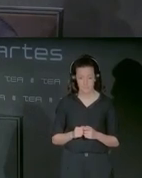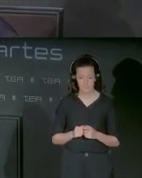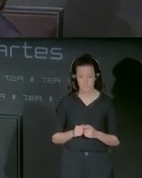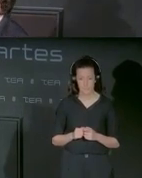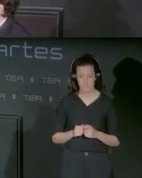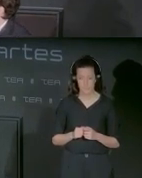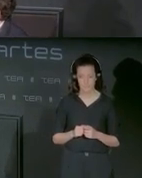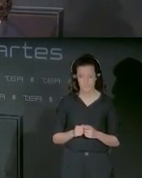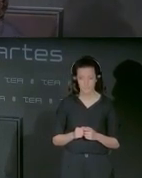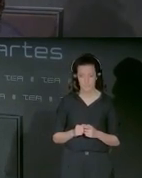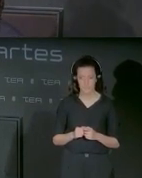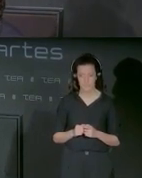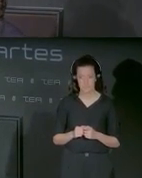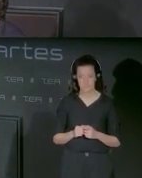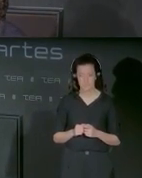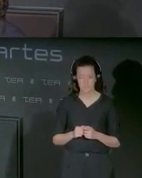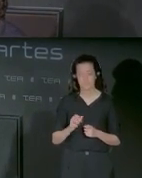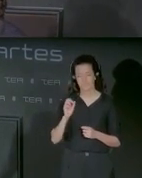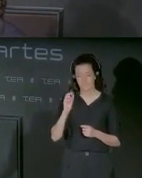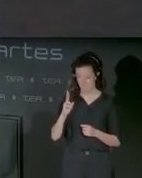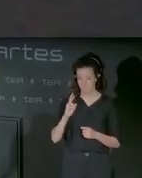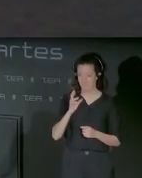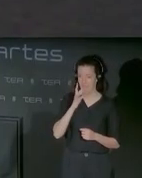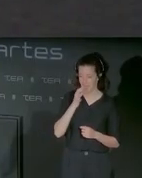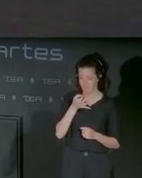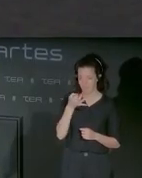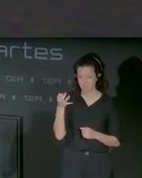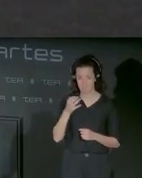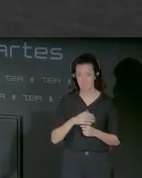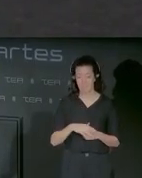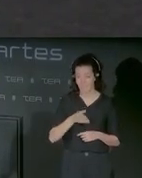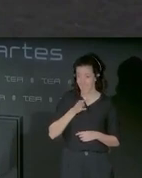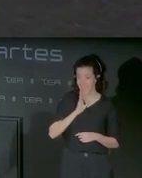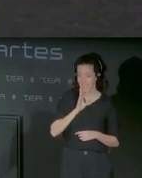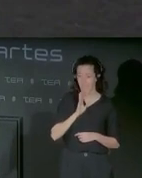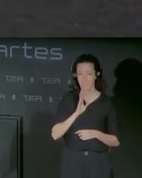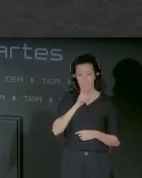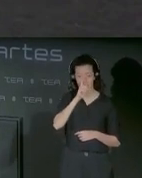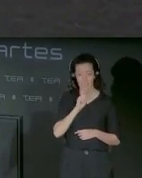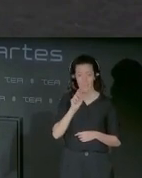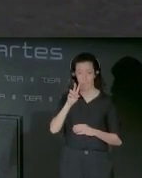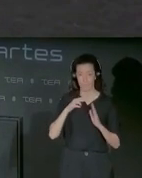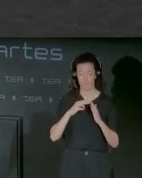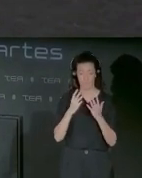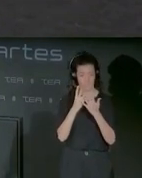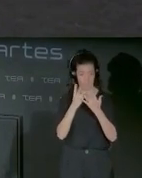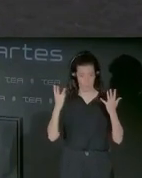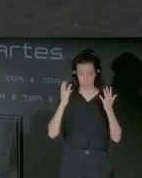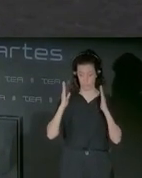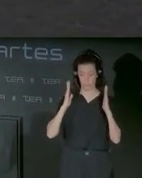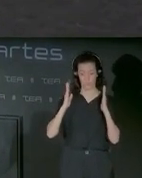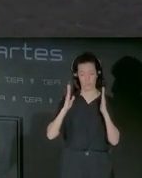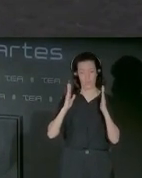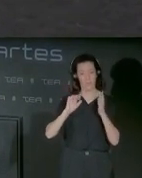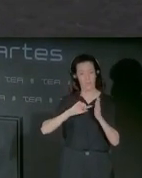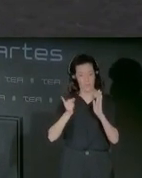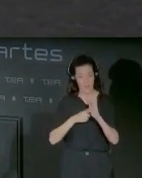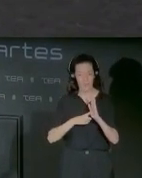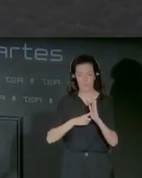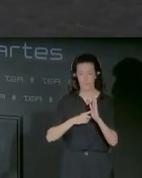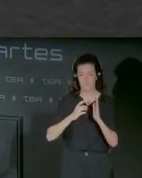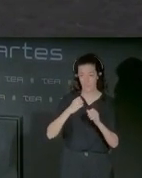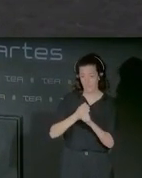Okay, so this one works. So it started in 2018, we were drafting the new law on audiovisual activities, and